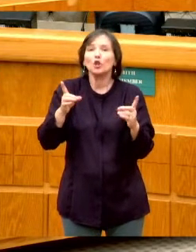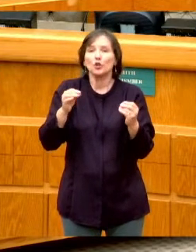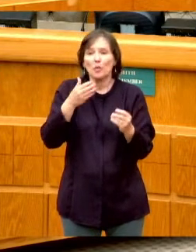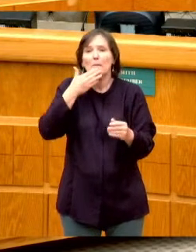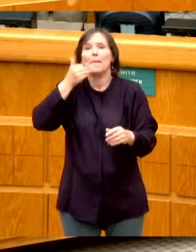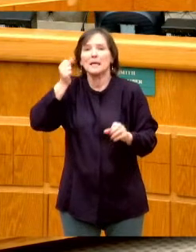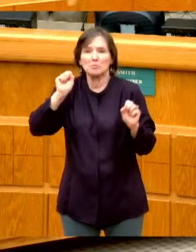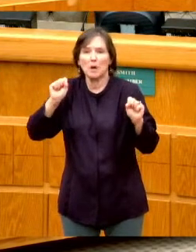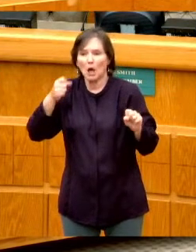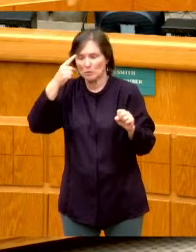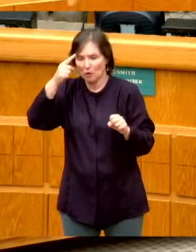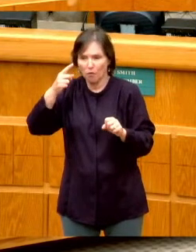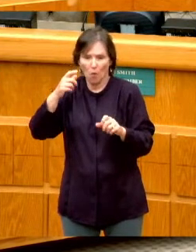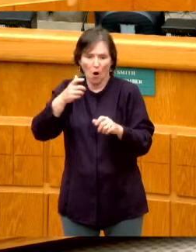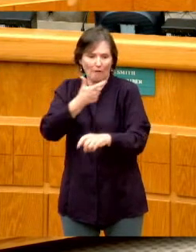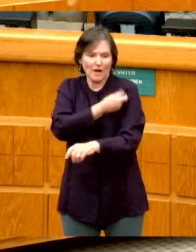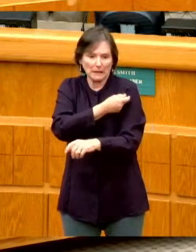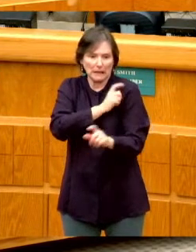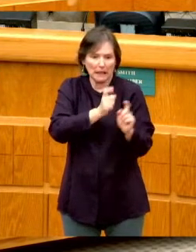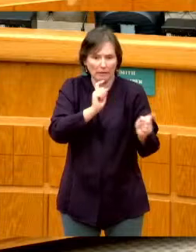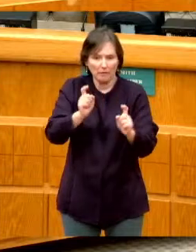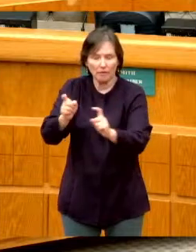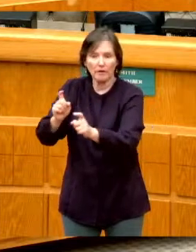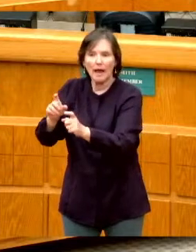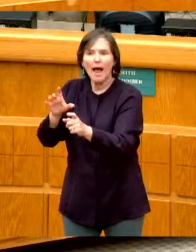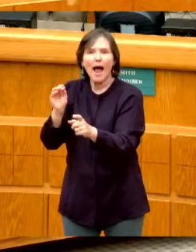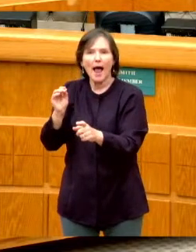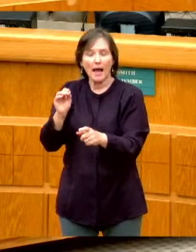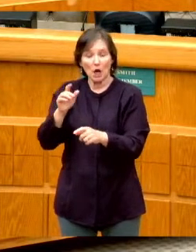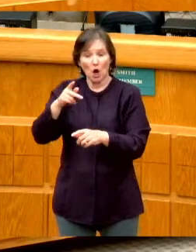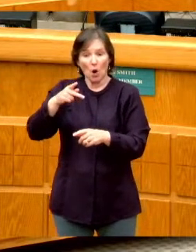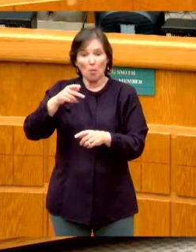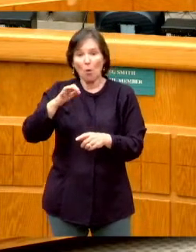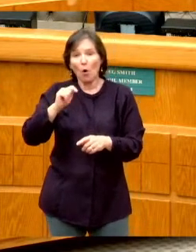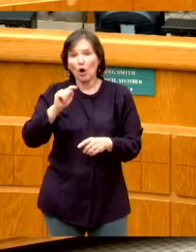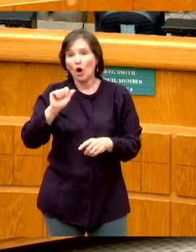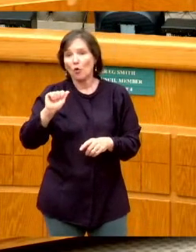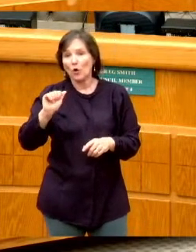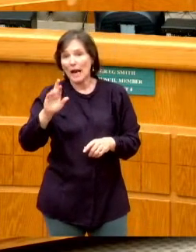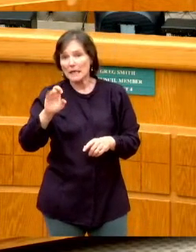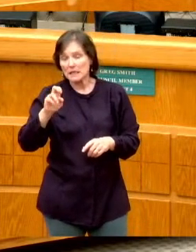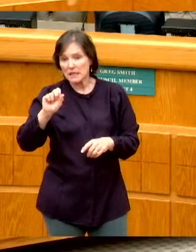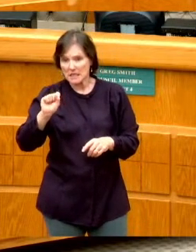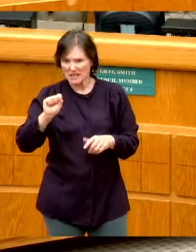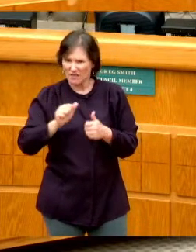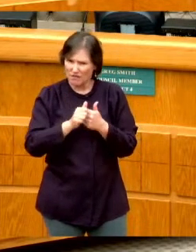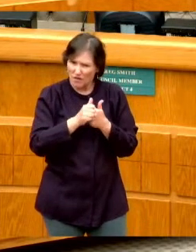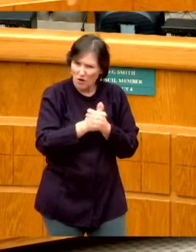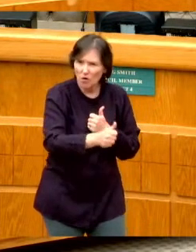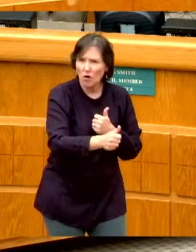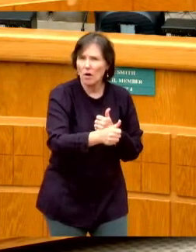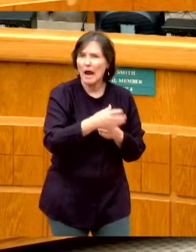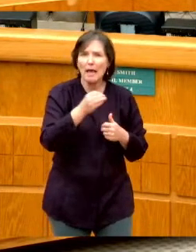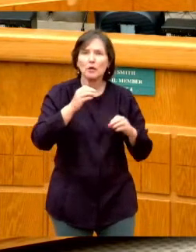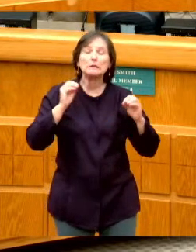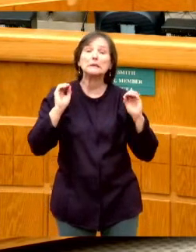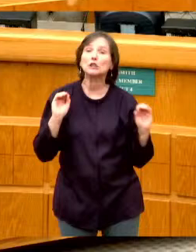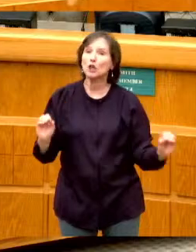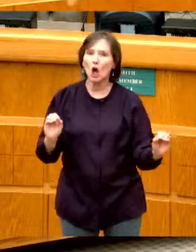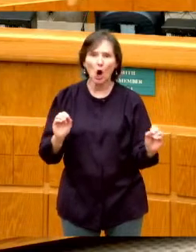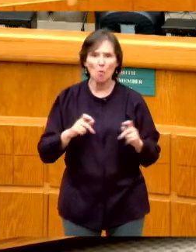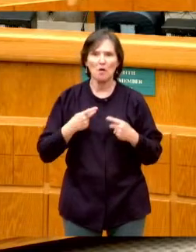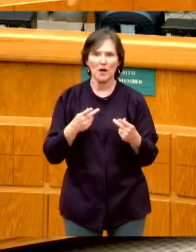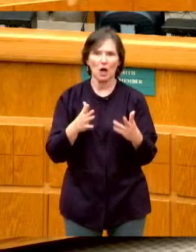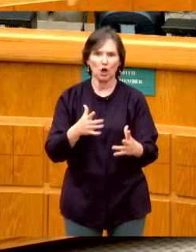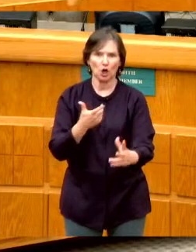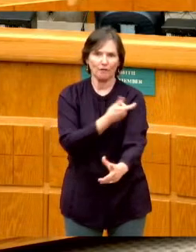any providers inside that community, and there's such a distance there geographically, we thought that was a good decision. So that's an